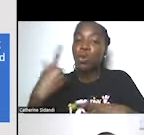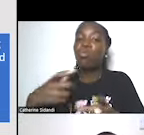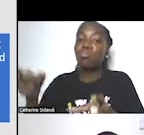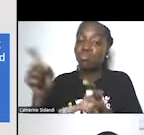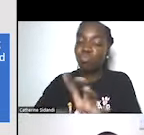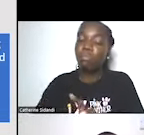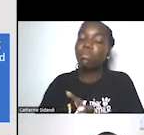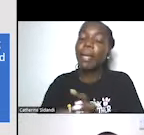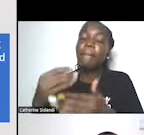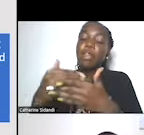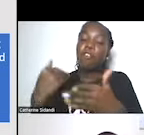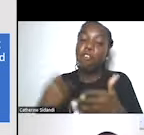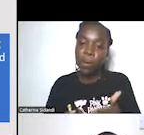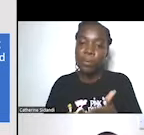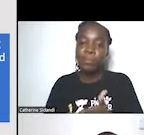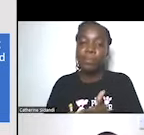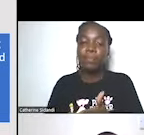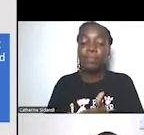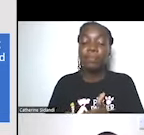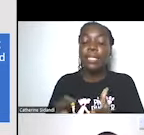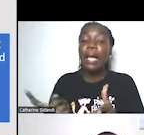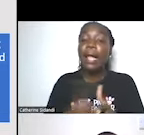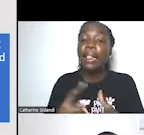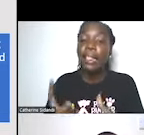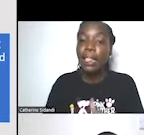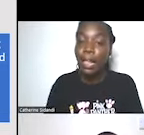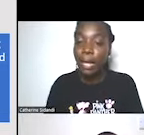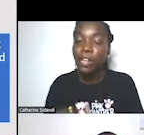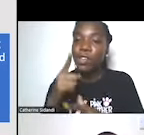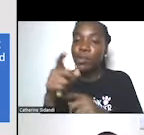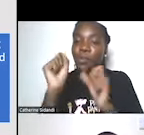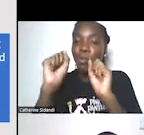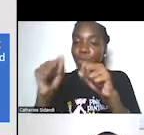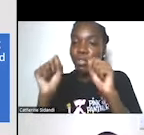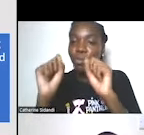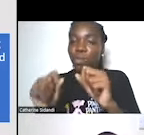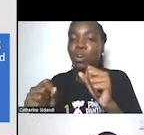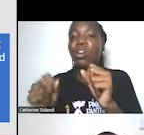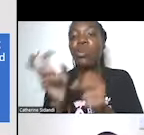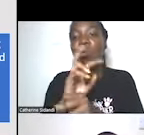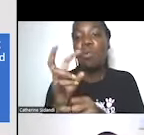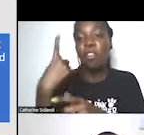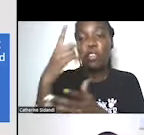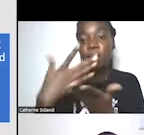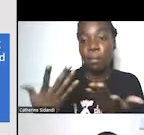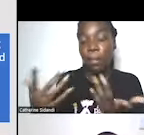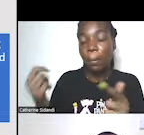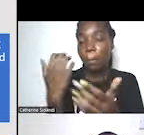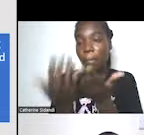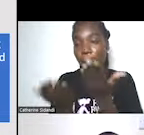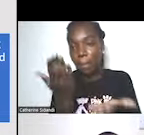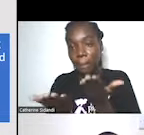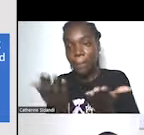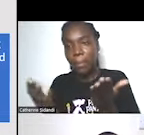Yeah. Then are we able to track that? I sent out 140 subscriptions in